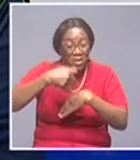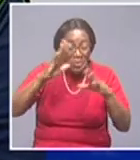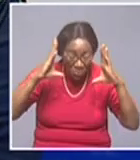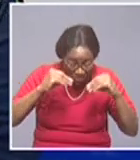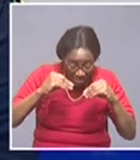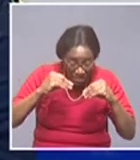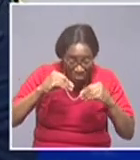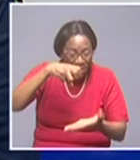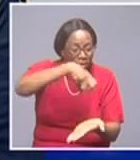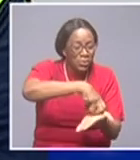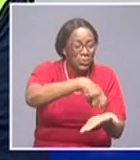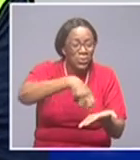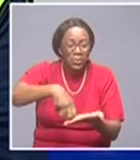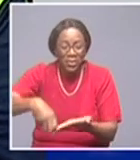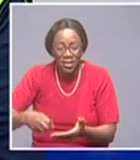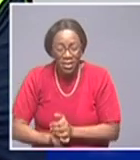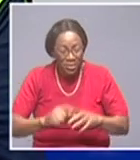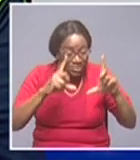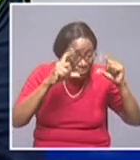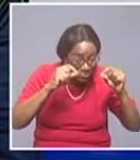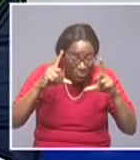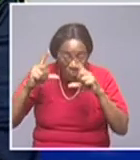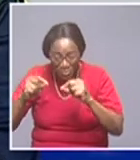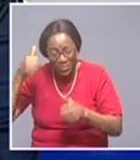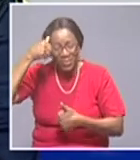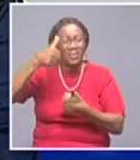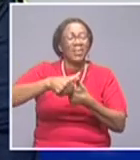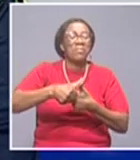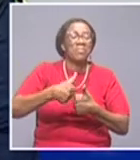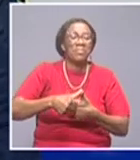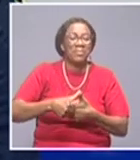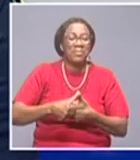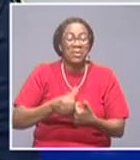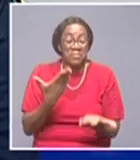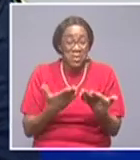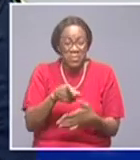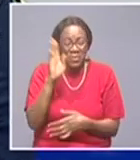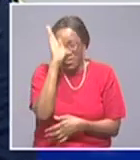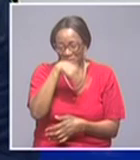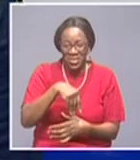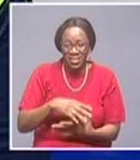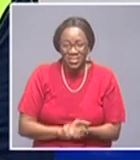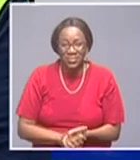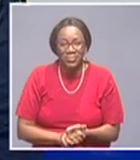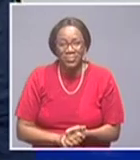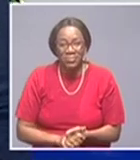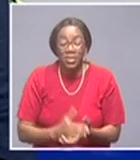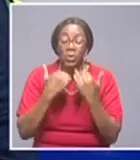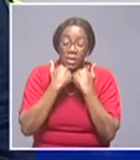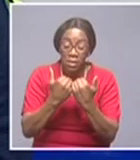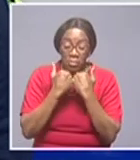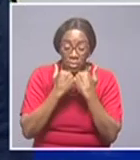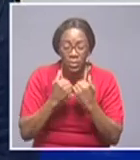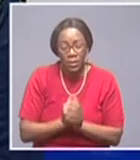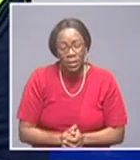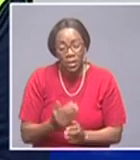don't need to have a paper that you have written down, but you can go back to your picture that was saved on that day, on the night of the 24th, and remember these